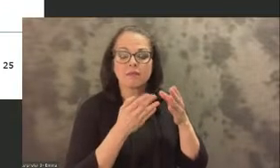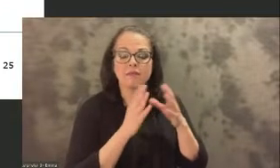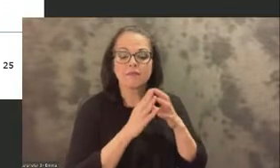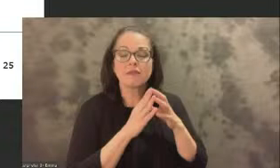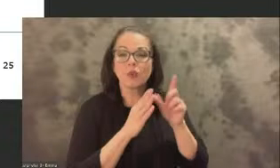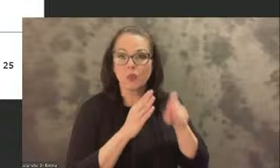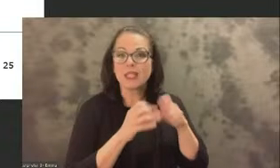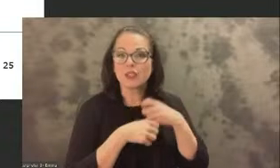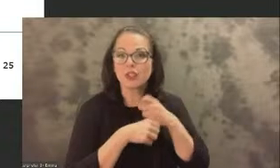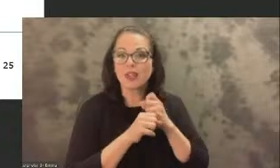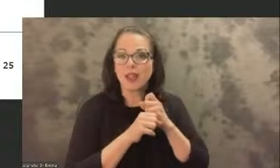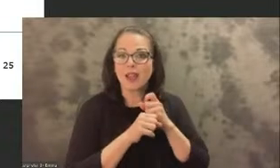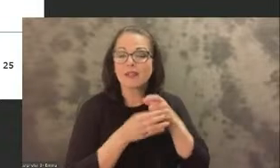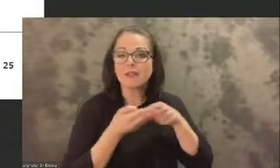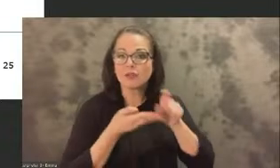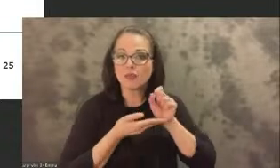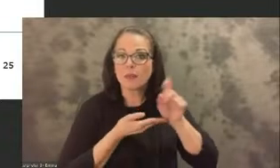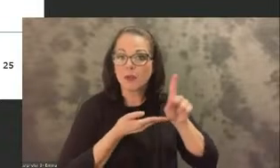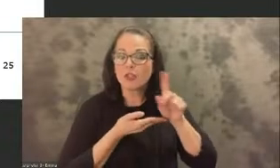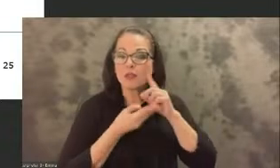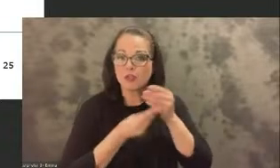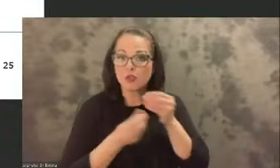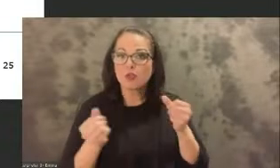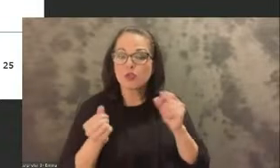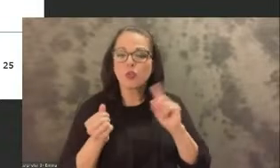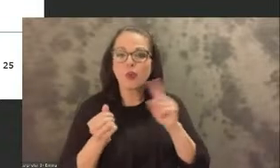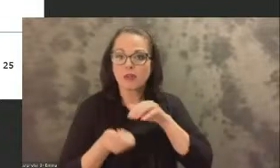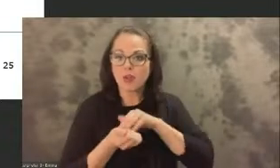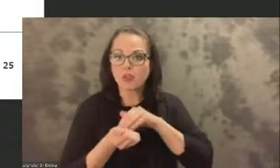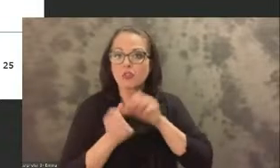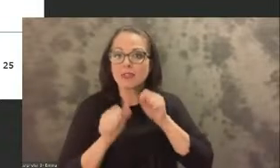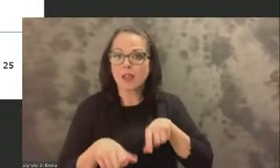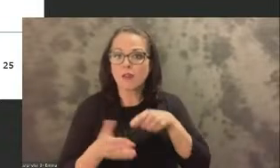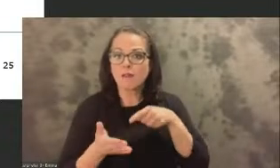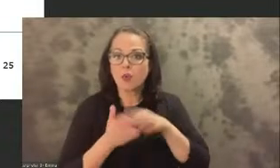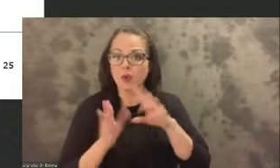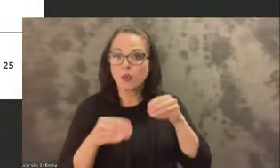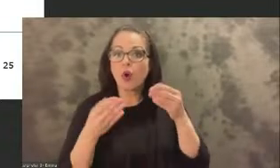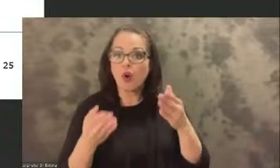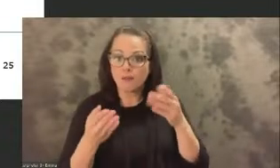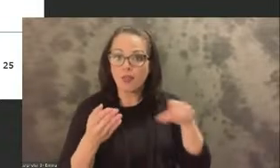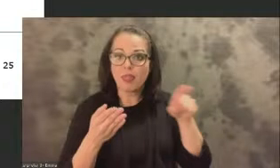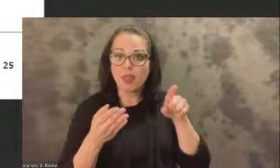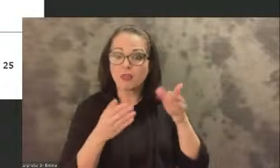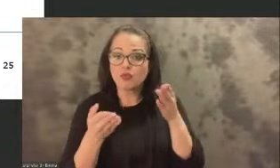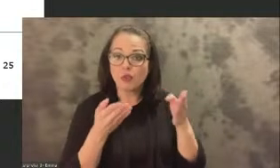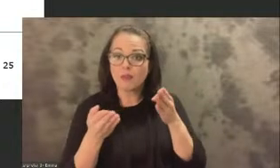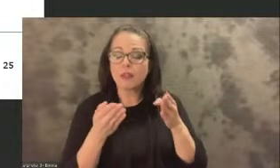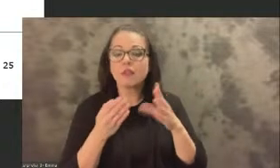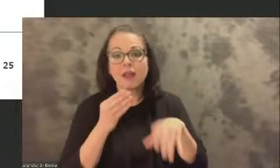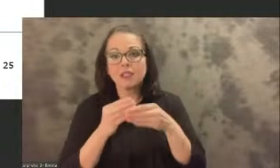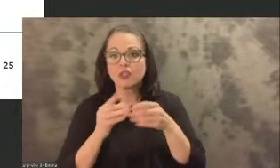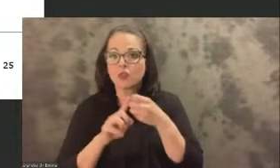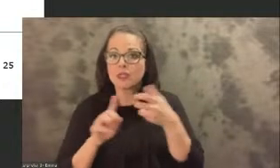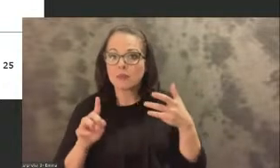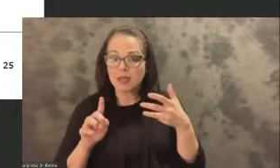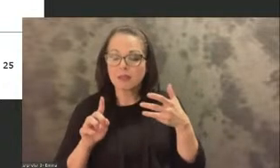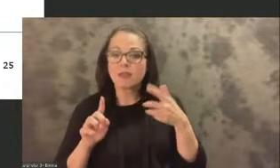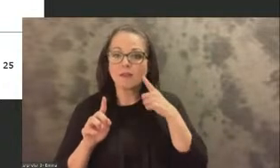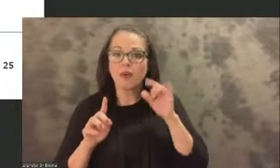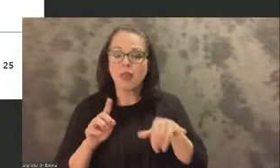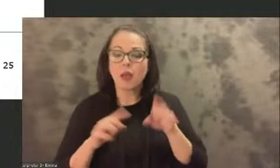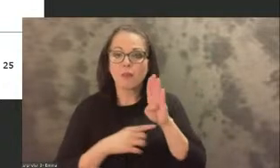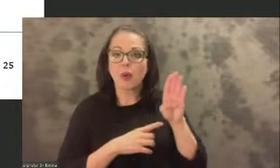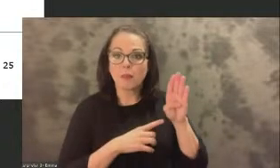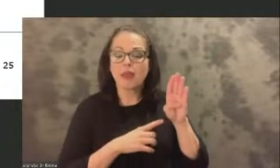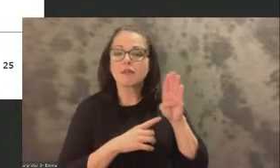create reimbursement solutions where providers can afford to be able to offer this service. In addition to expansion of broadband